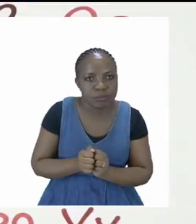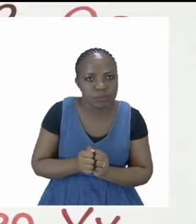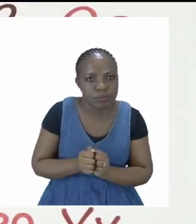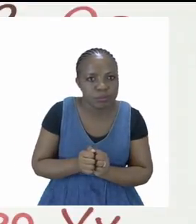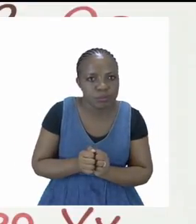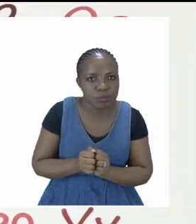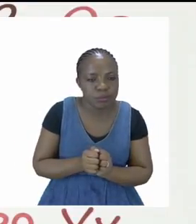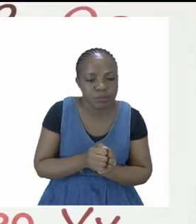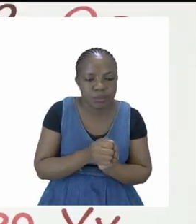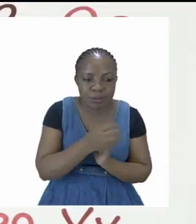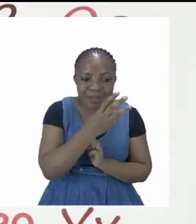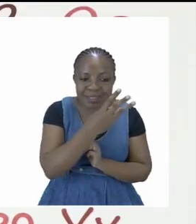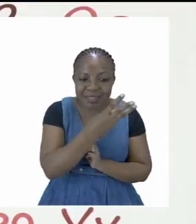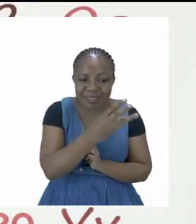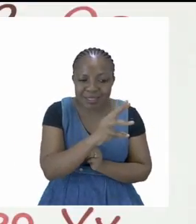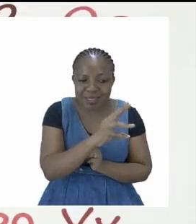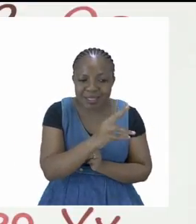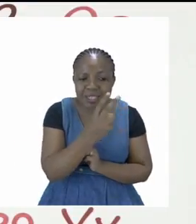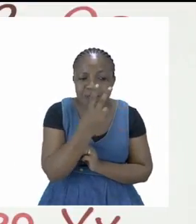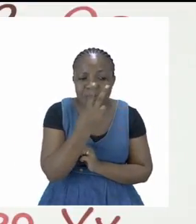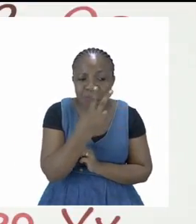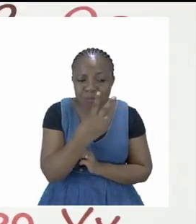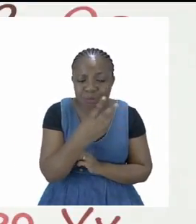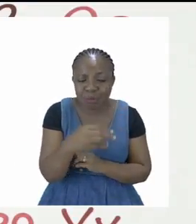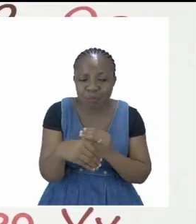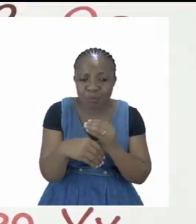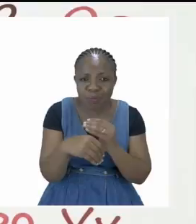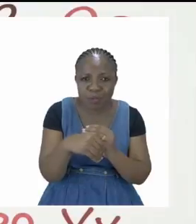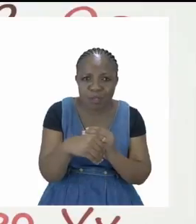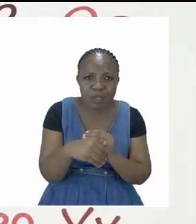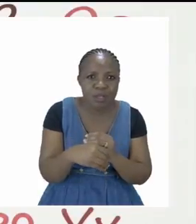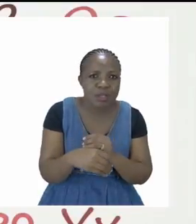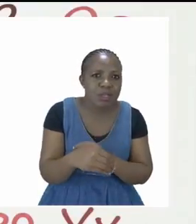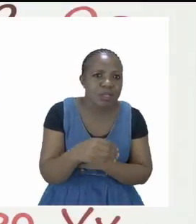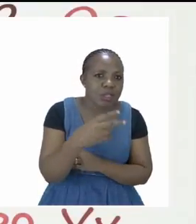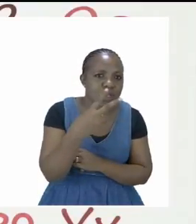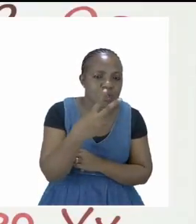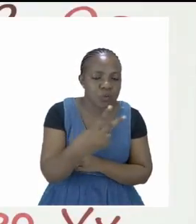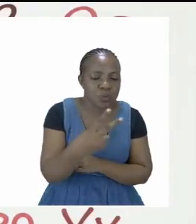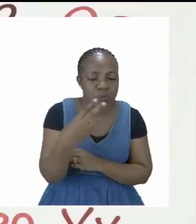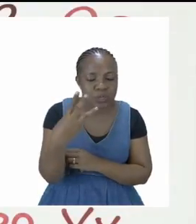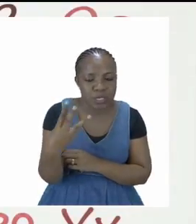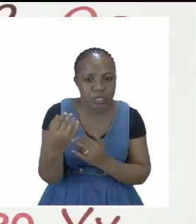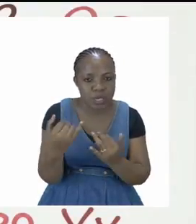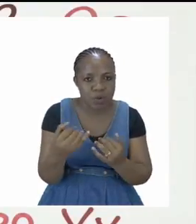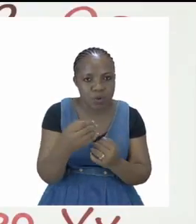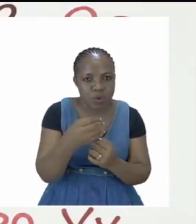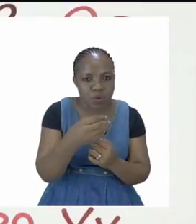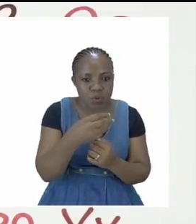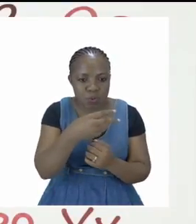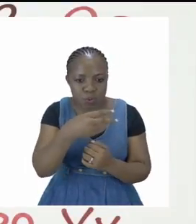and 20. So we are going to say 60